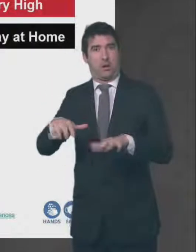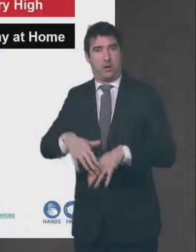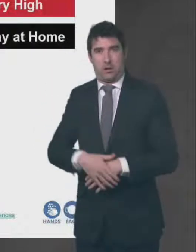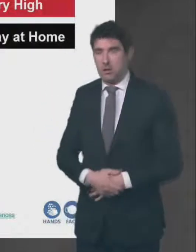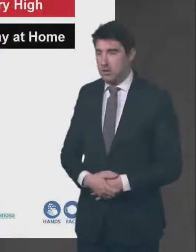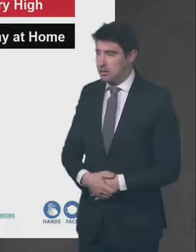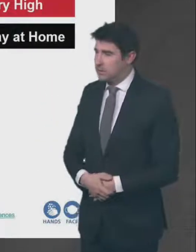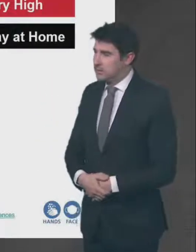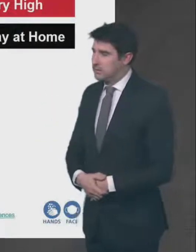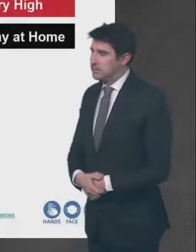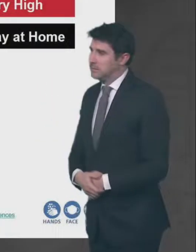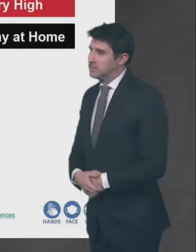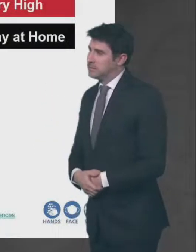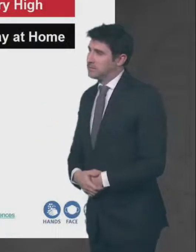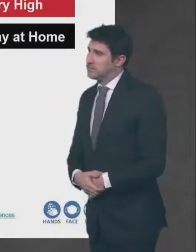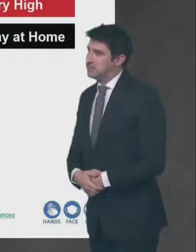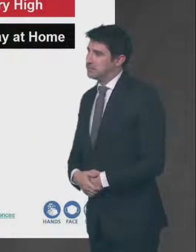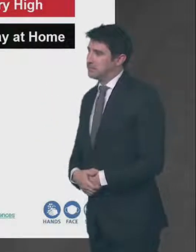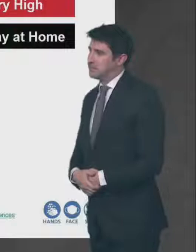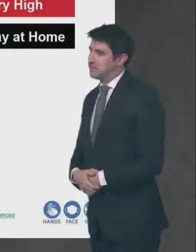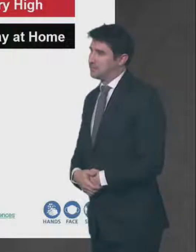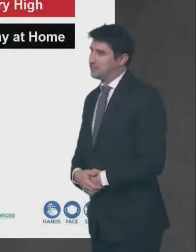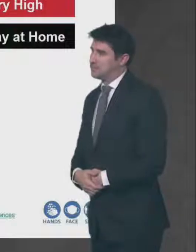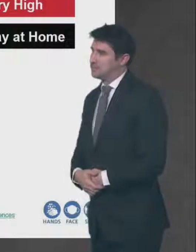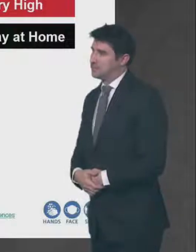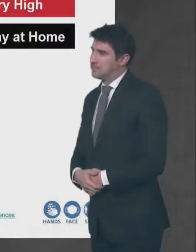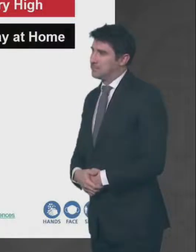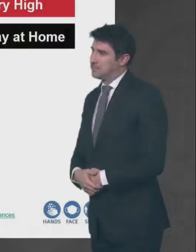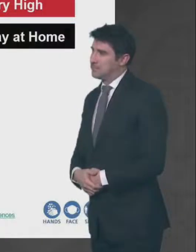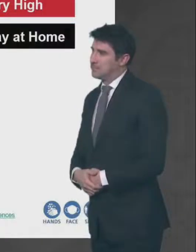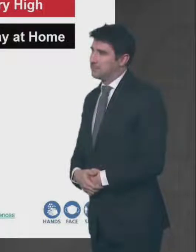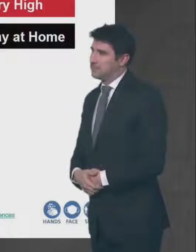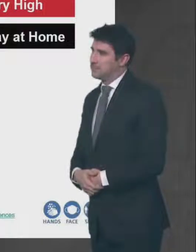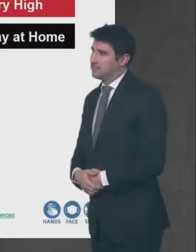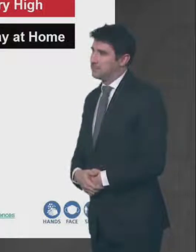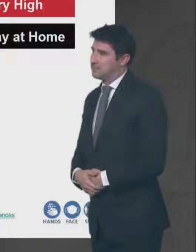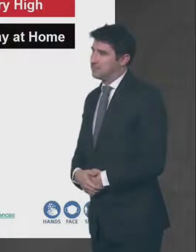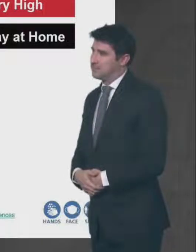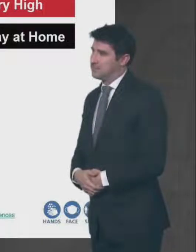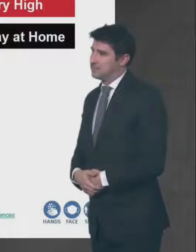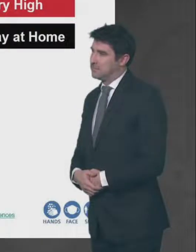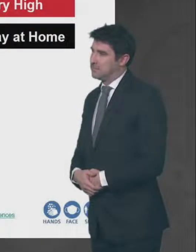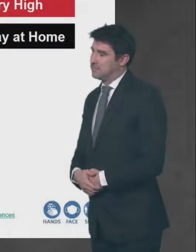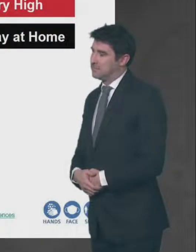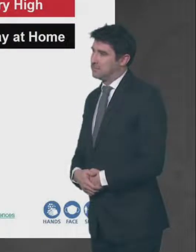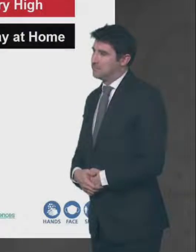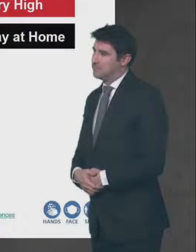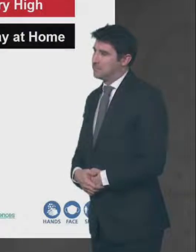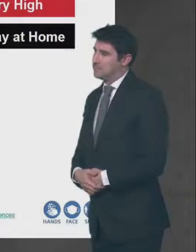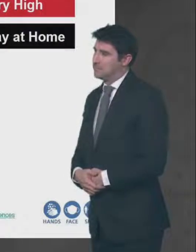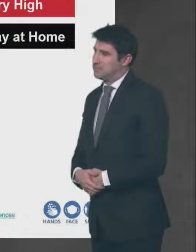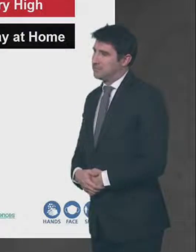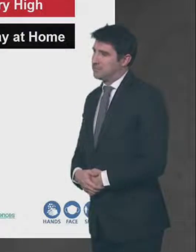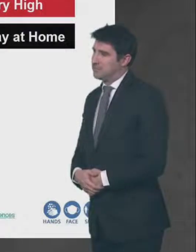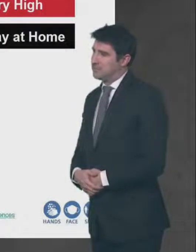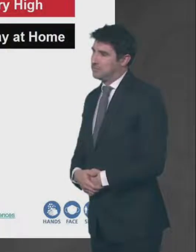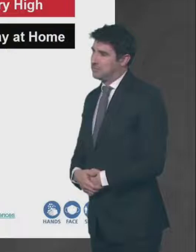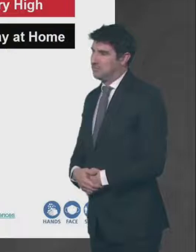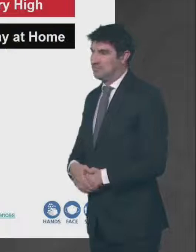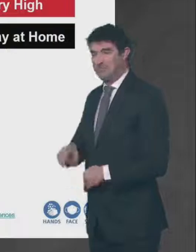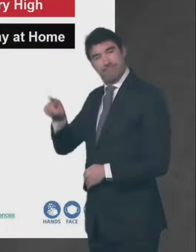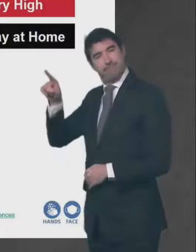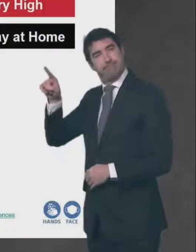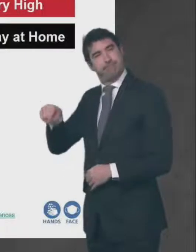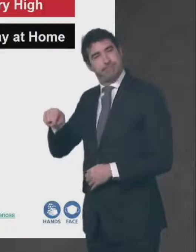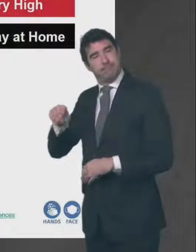This slide really geographically summarises where we are in terms of the tier restrictions being